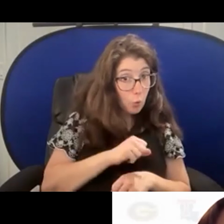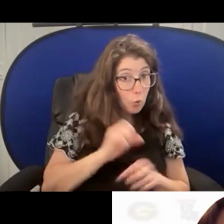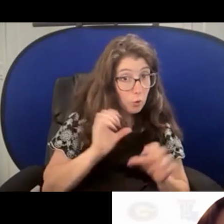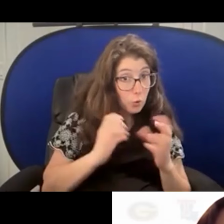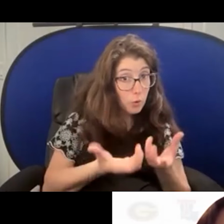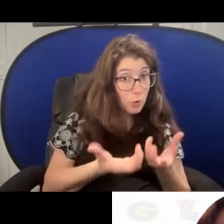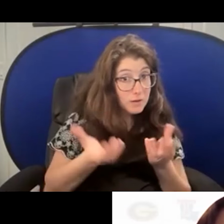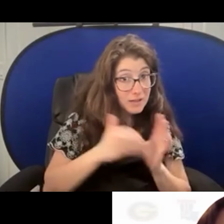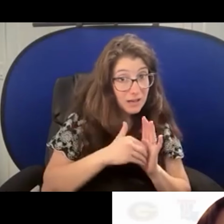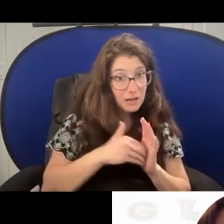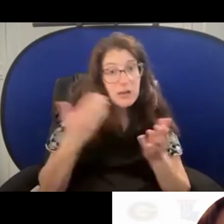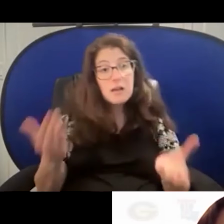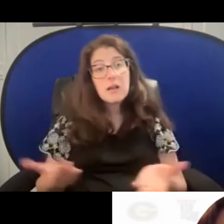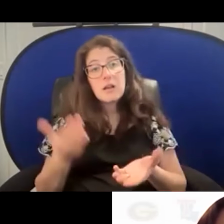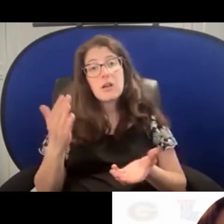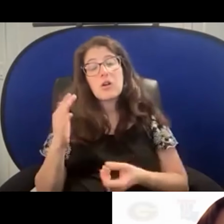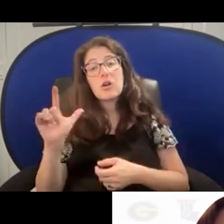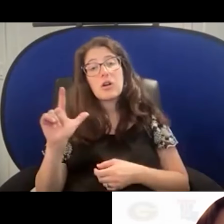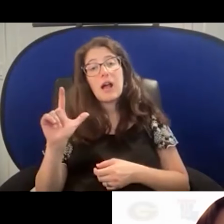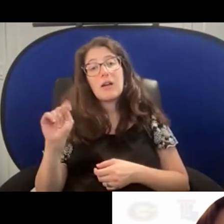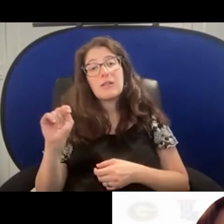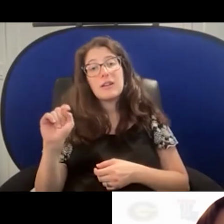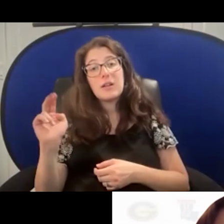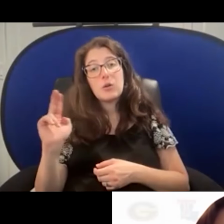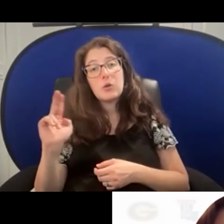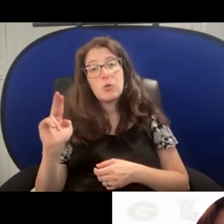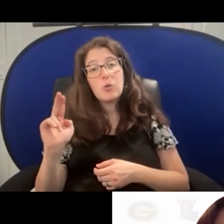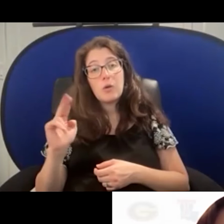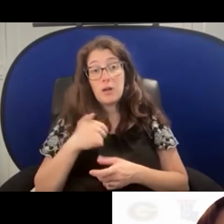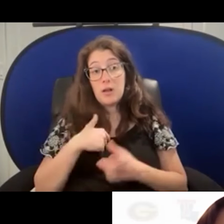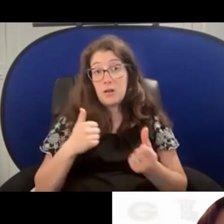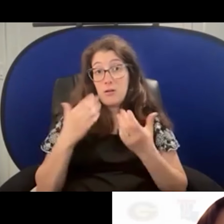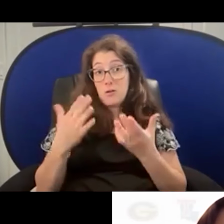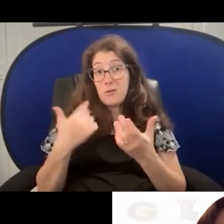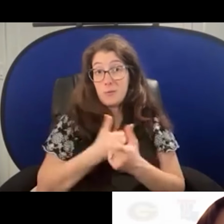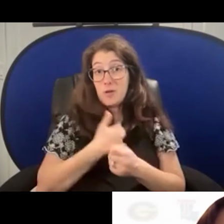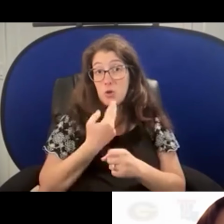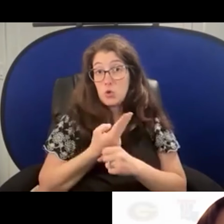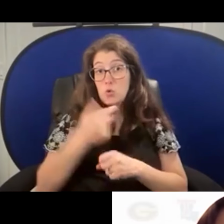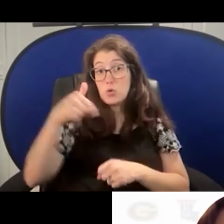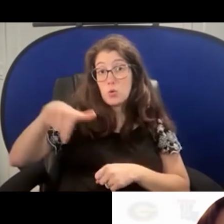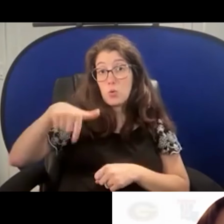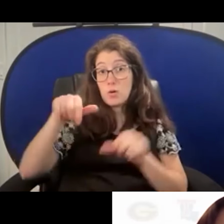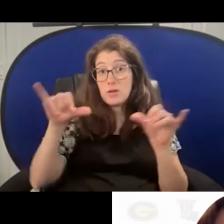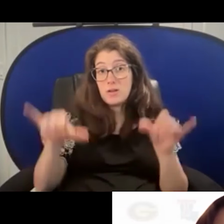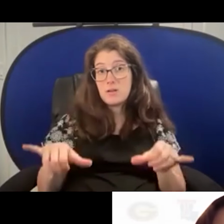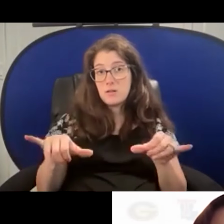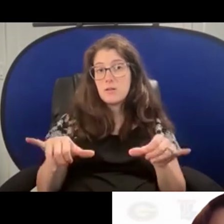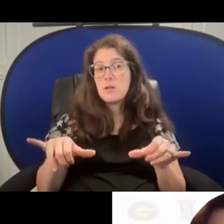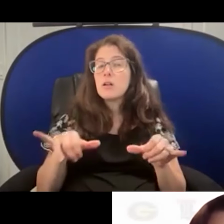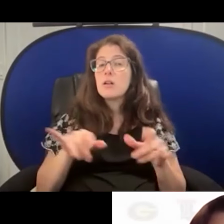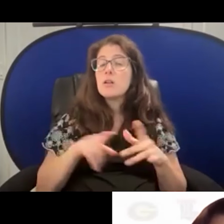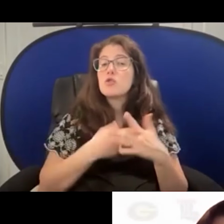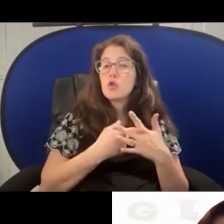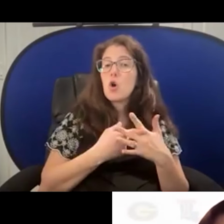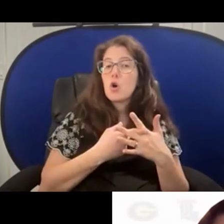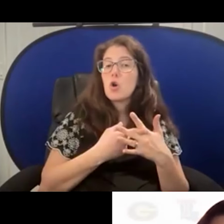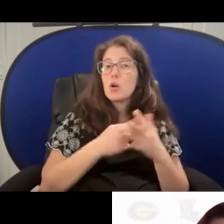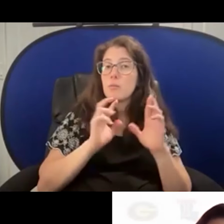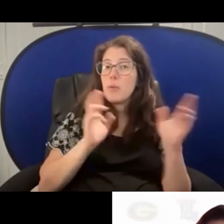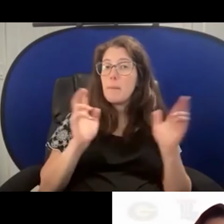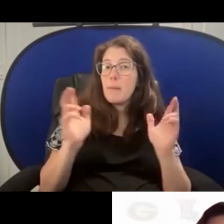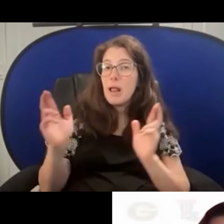us here at Louisiana Tech, my recommendation, because we're on the quarter system, is they start working on spring now and